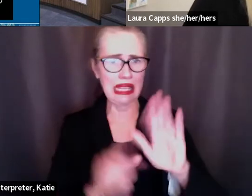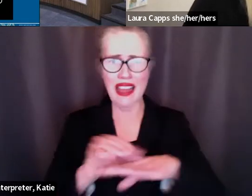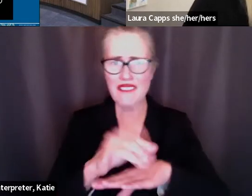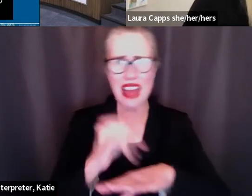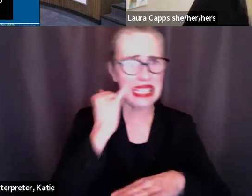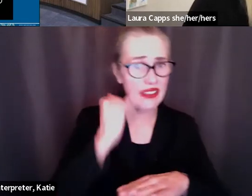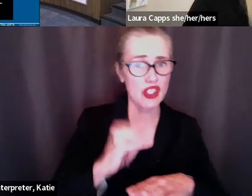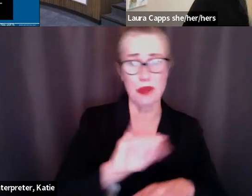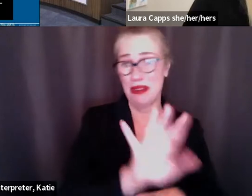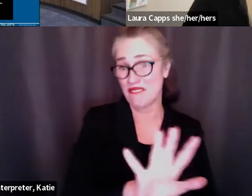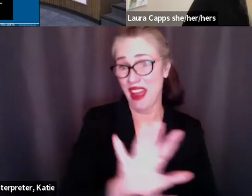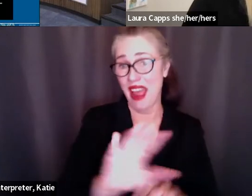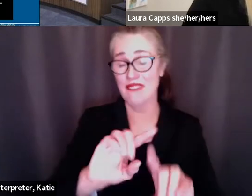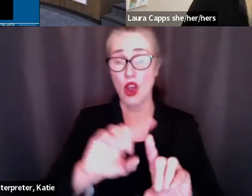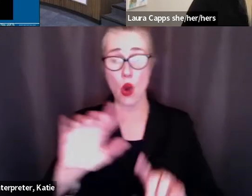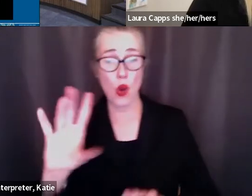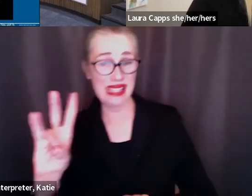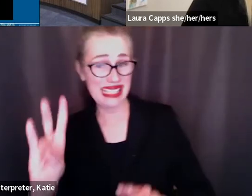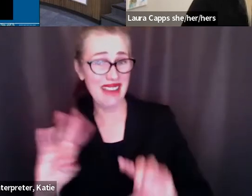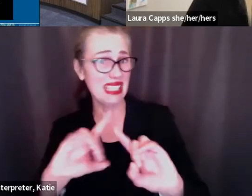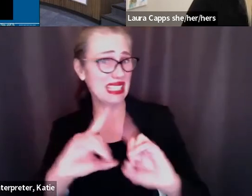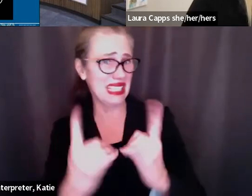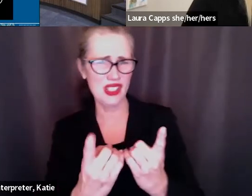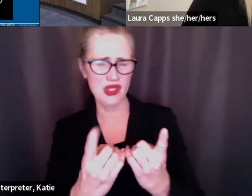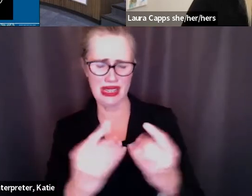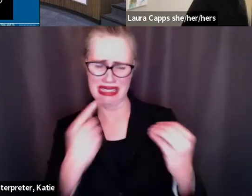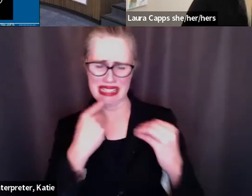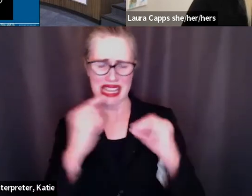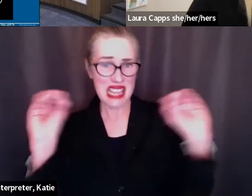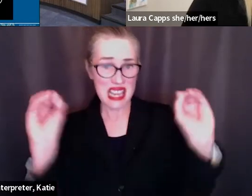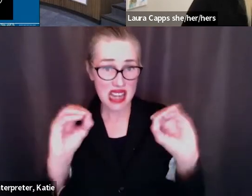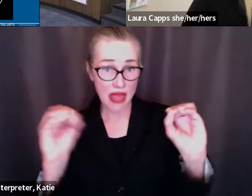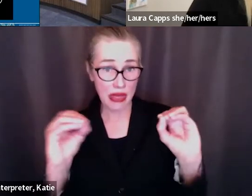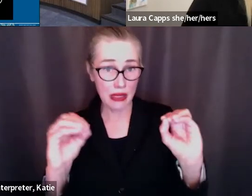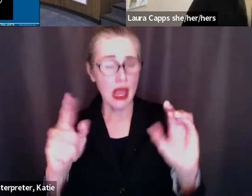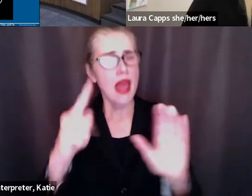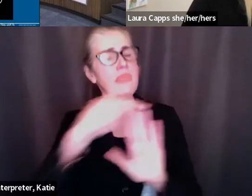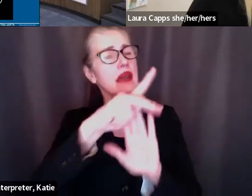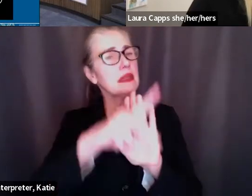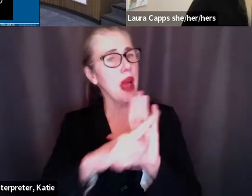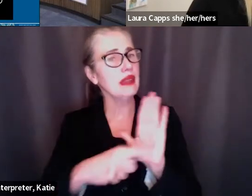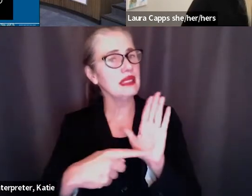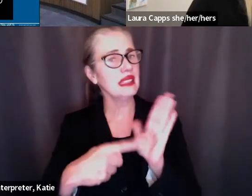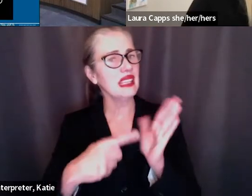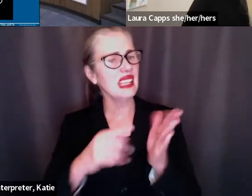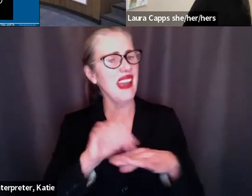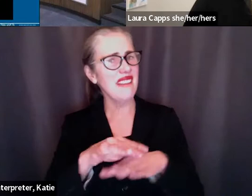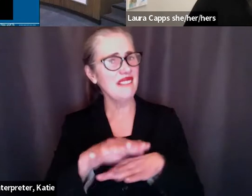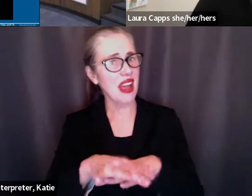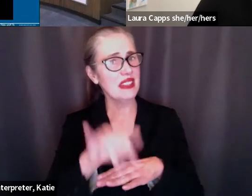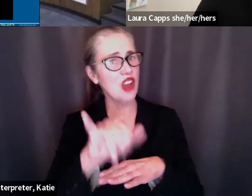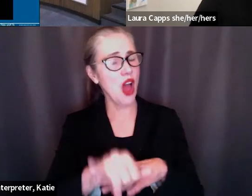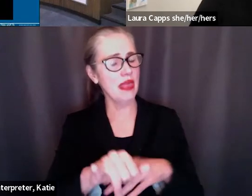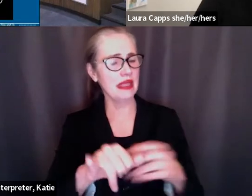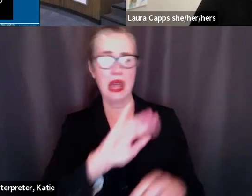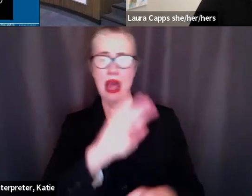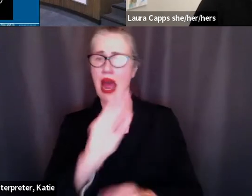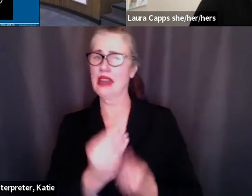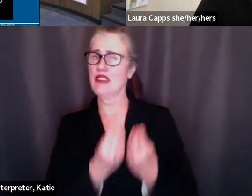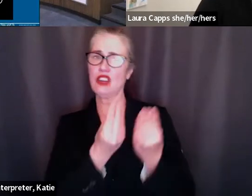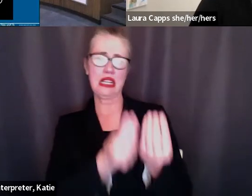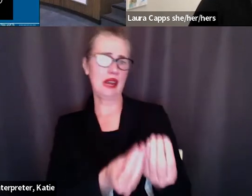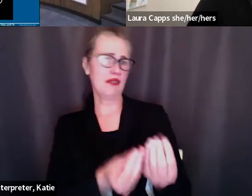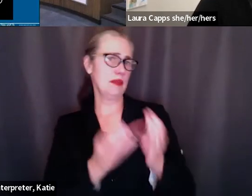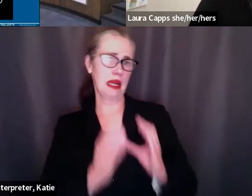should be a five district or seven district scenario is providing policy advice on this issue i've never given my clients